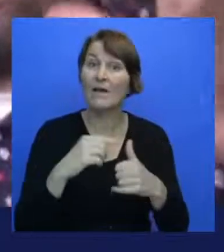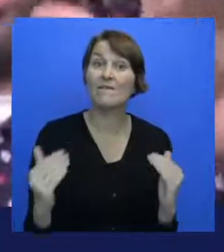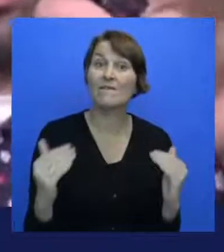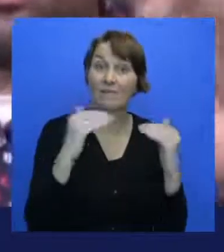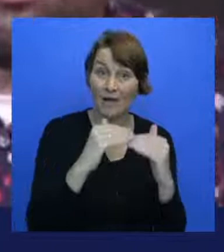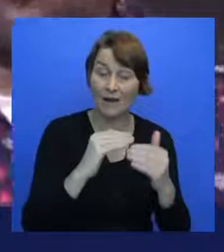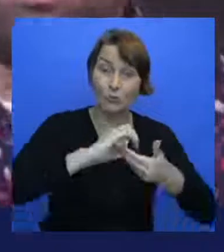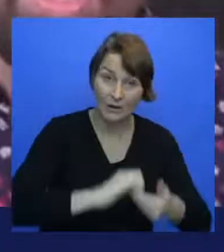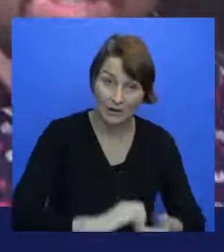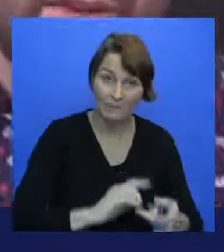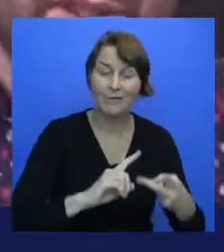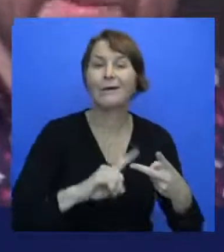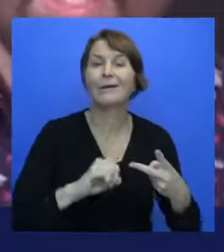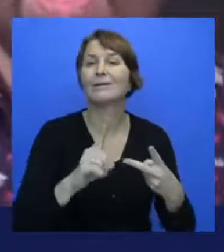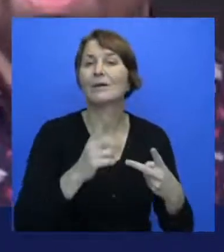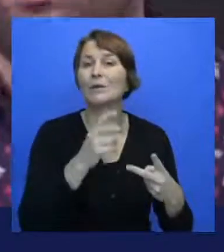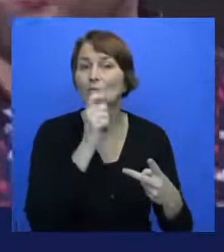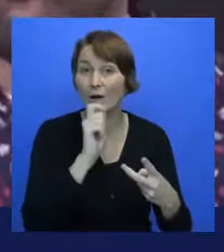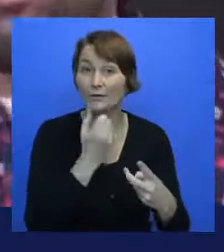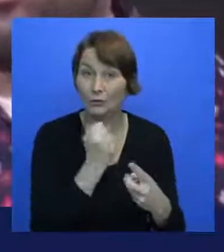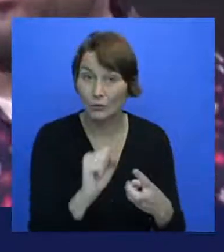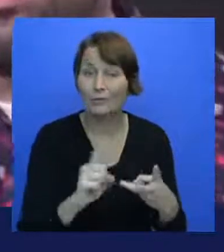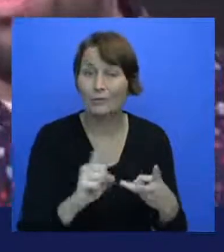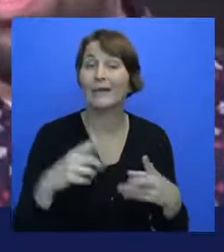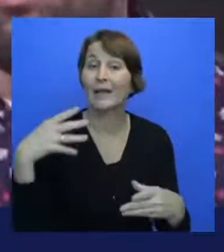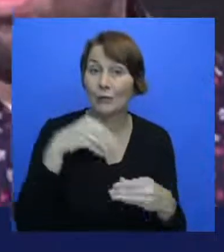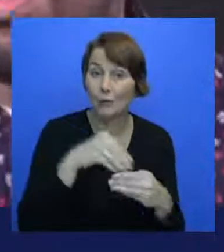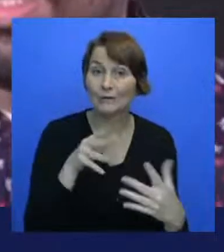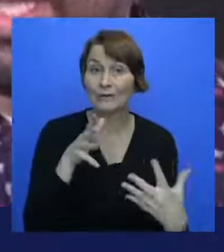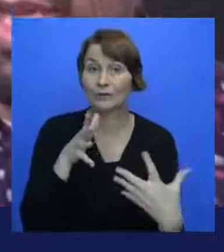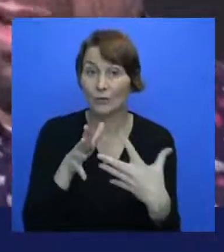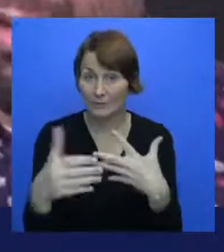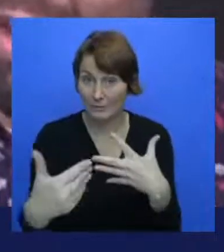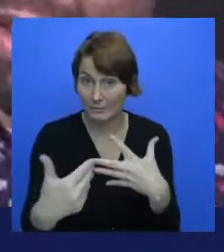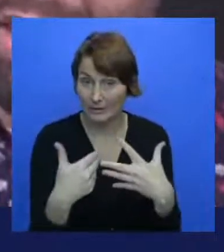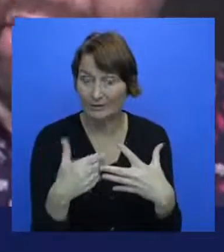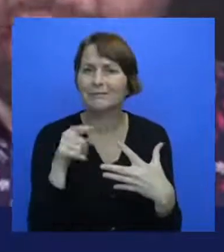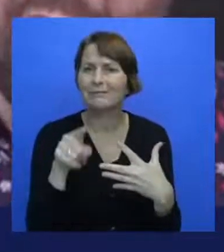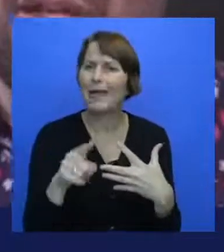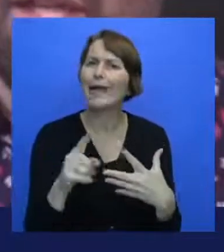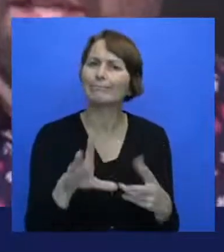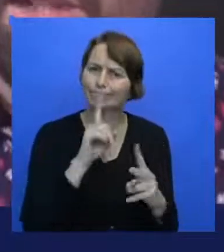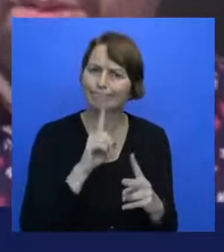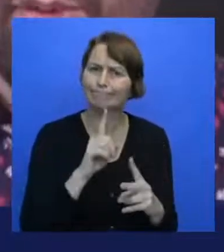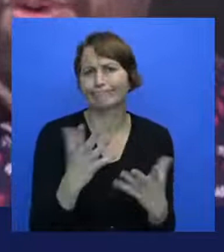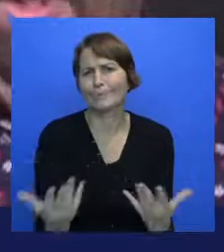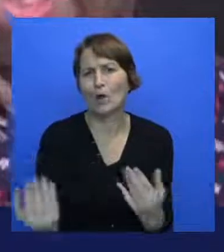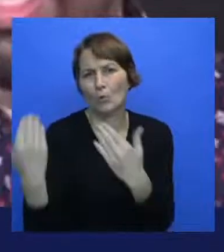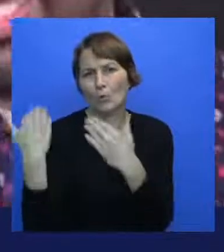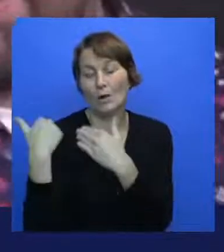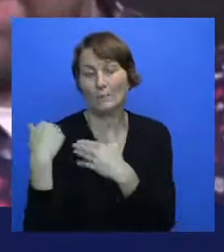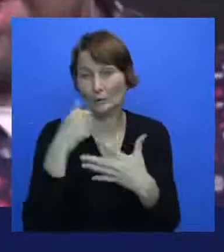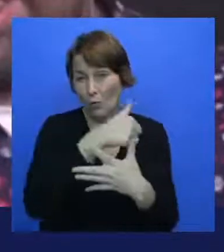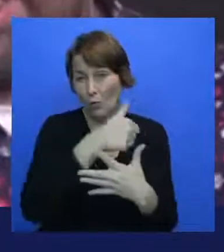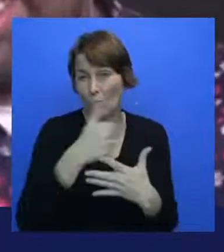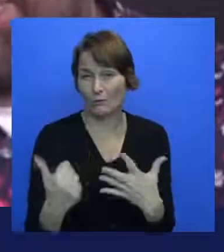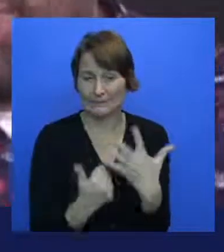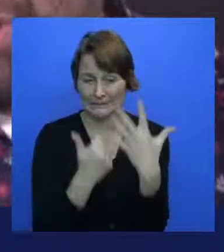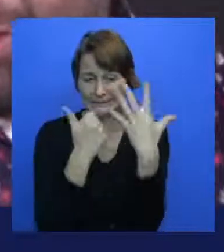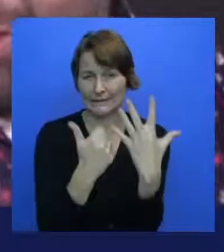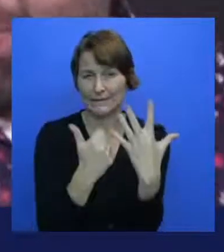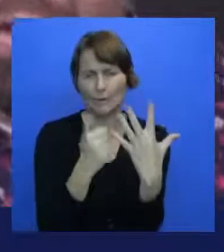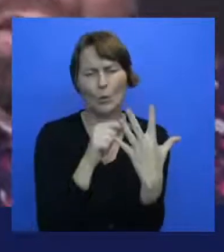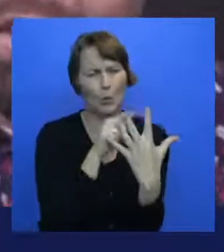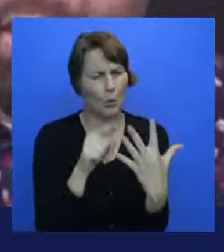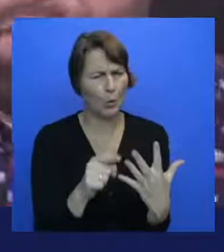safety, privacy and security, inclusiveness, transparency, and obviously accountability. And these are all super important. Just to add to what Eric is saying,